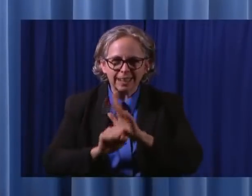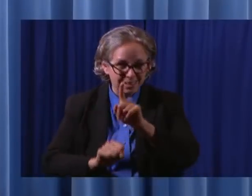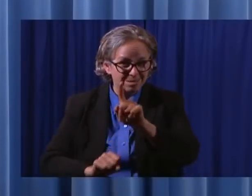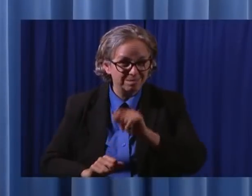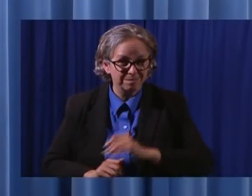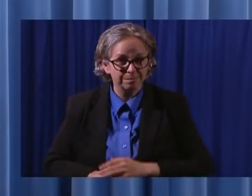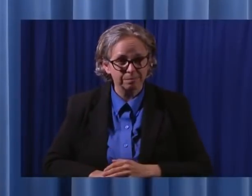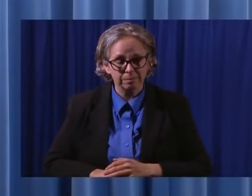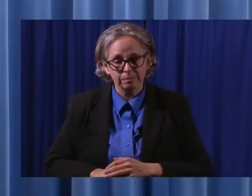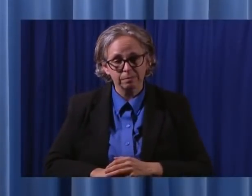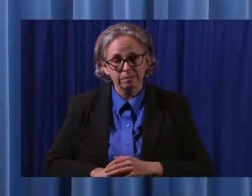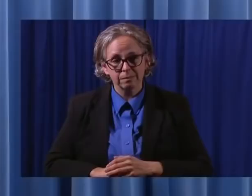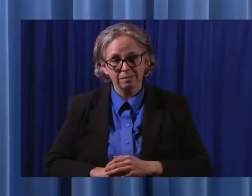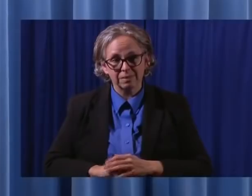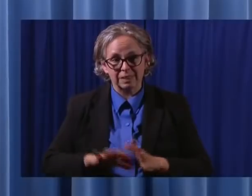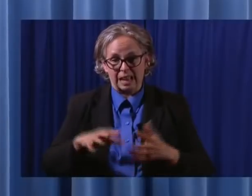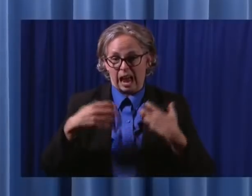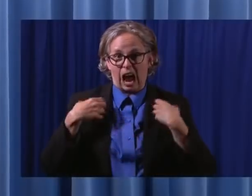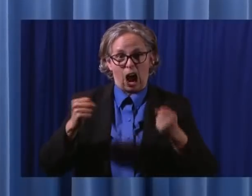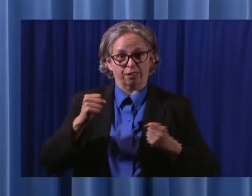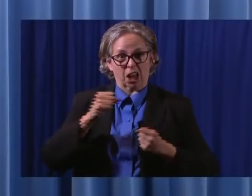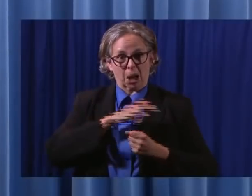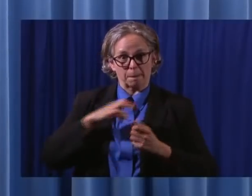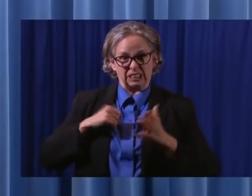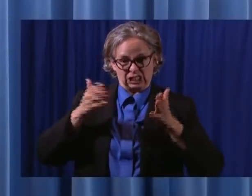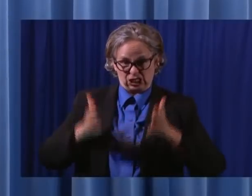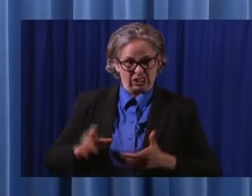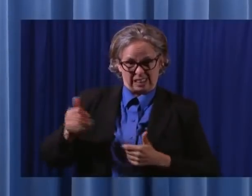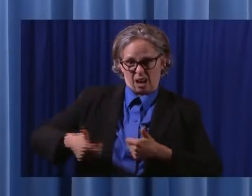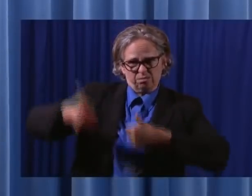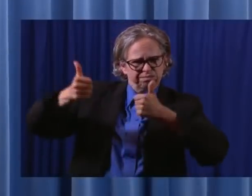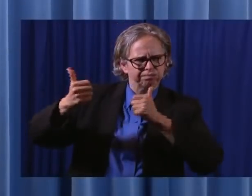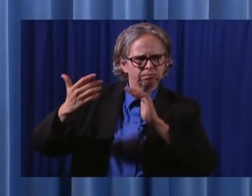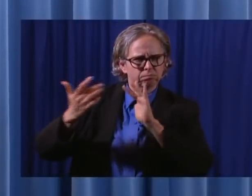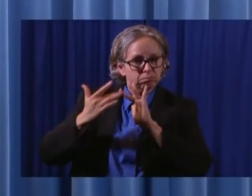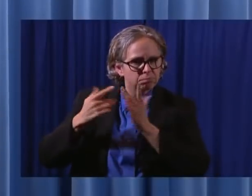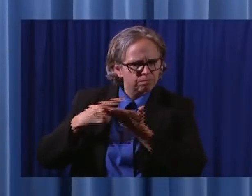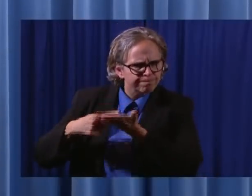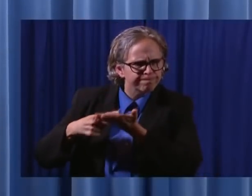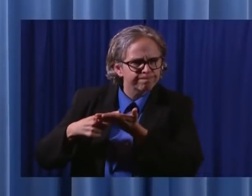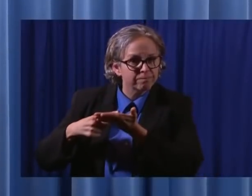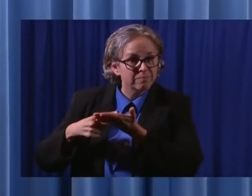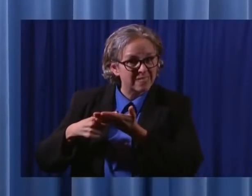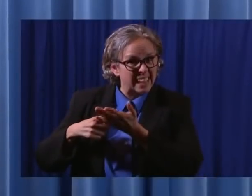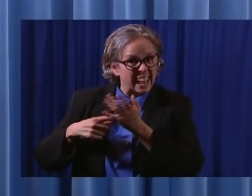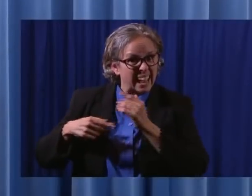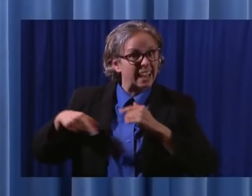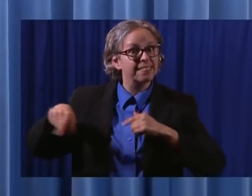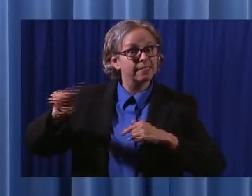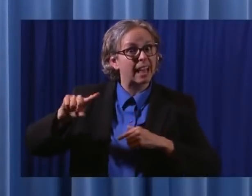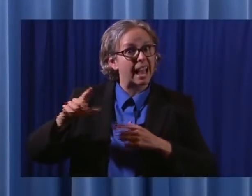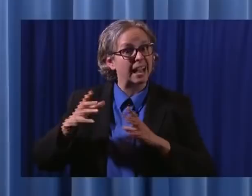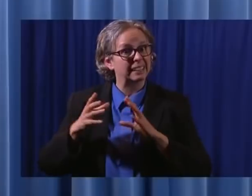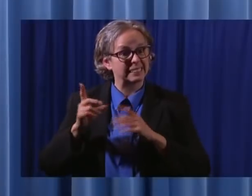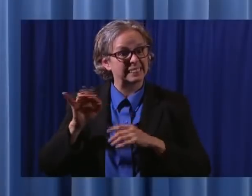health commissioner's comments, look, this is the type discussion that needs to take place.